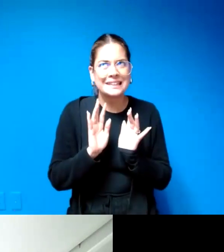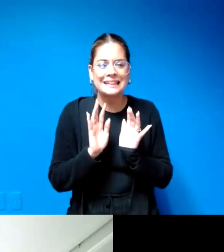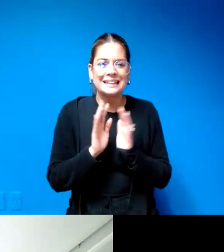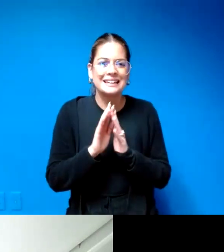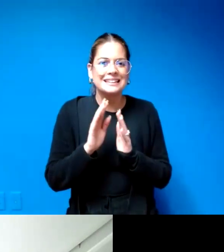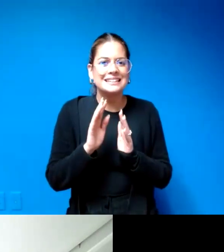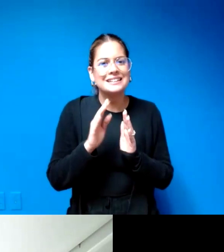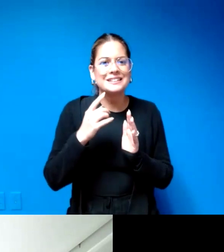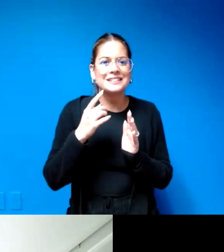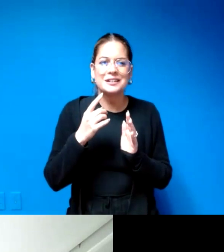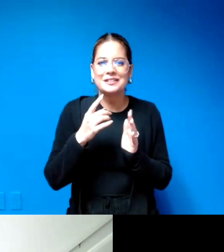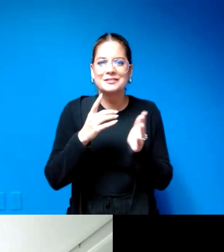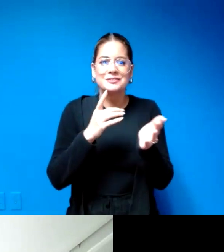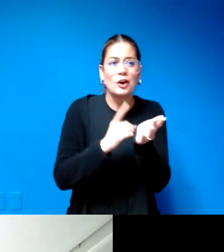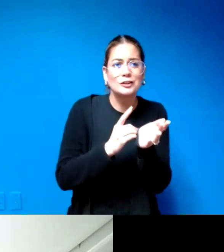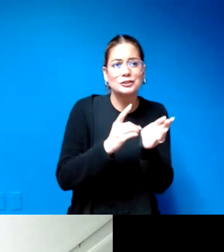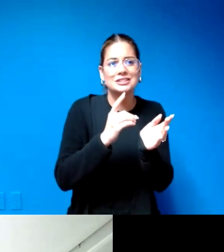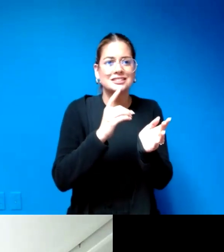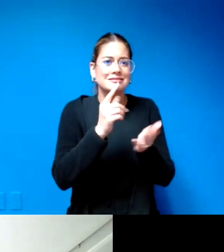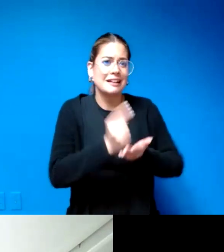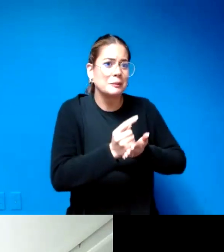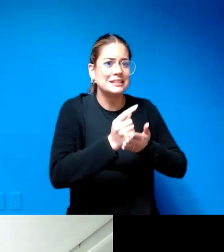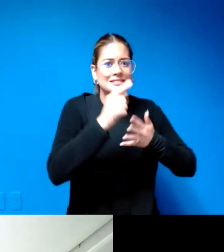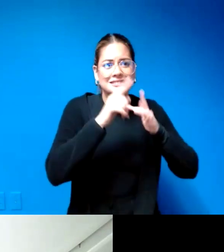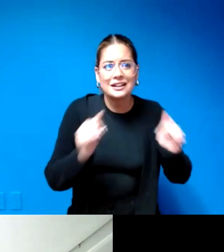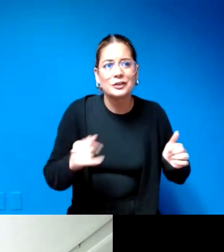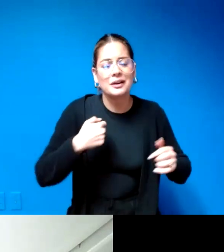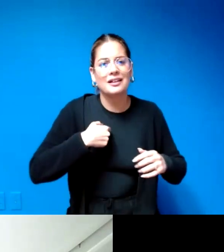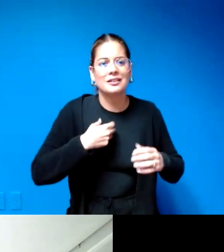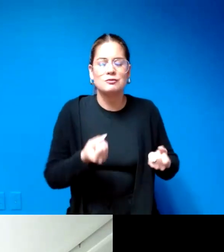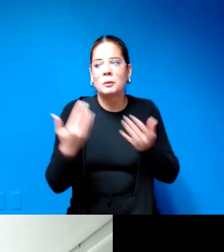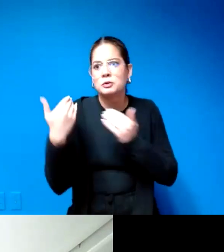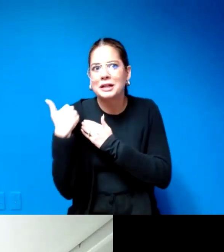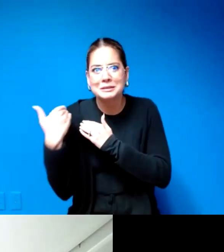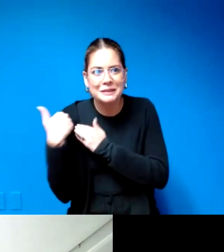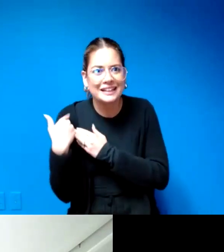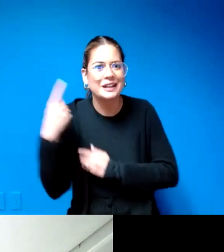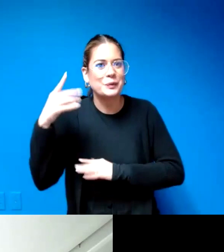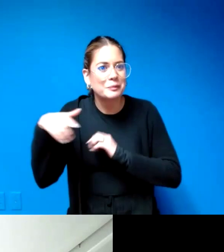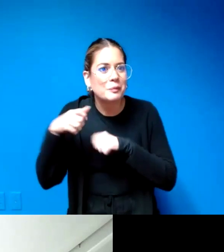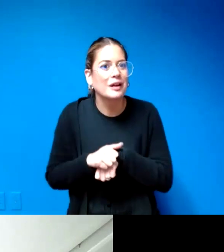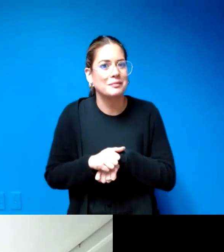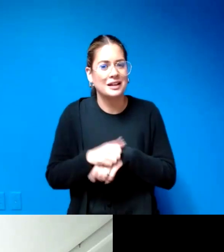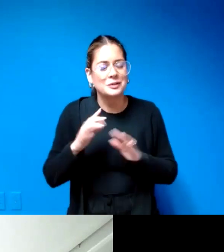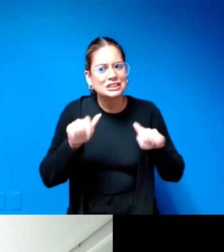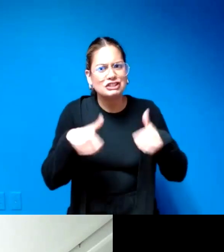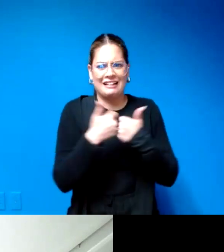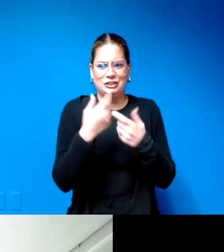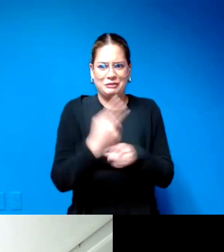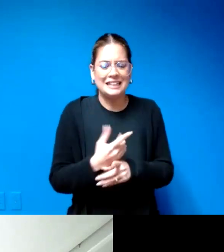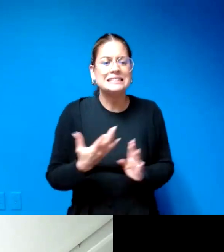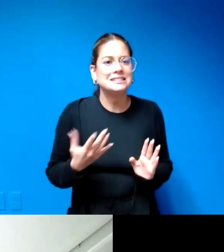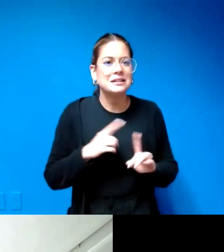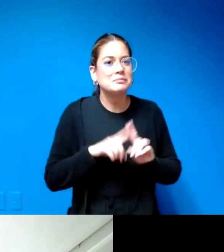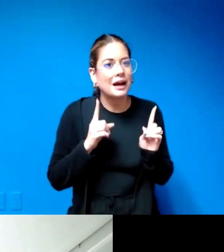I think providers are tasked with doing so much in a encounter that it becomes so challenging to do this, right? But